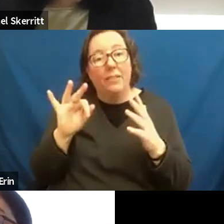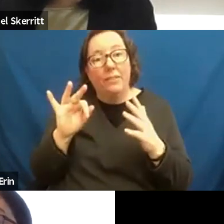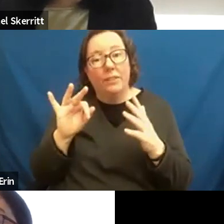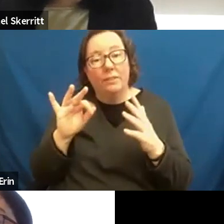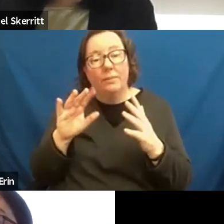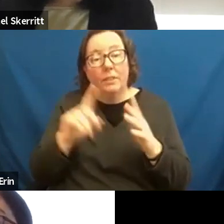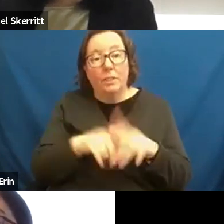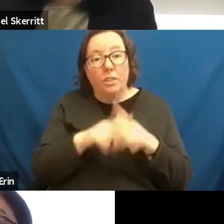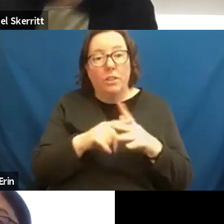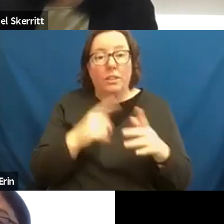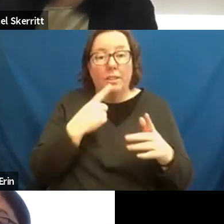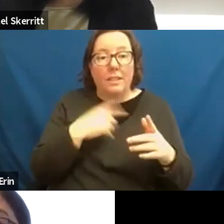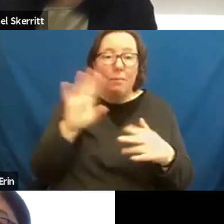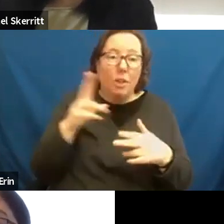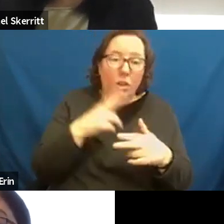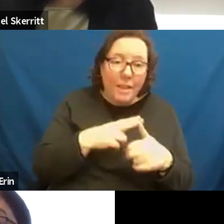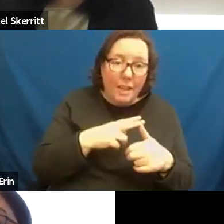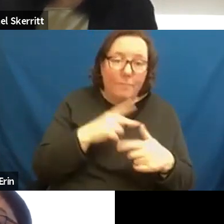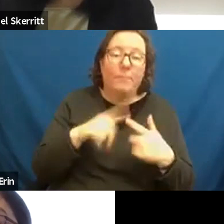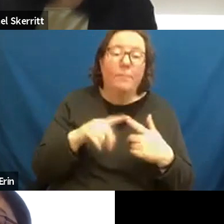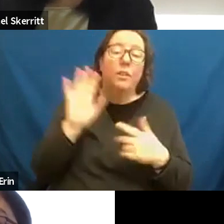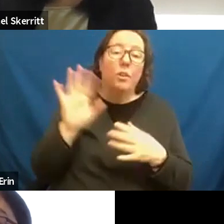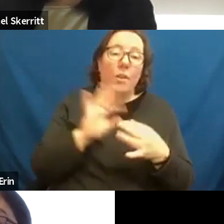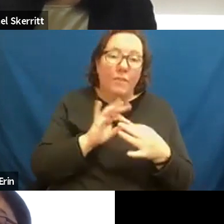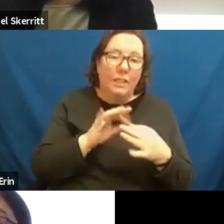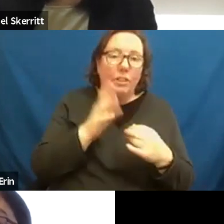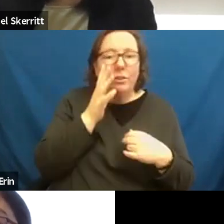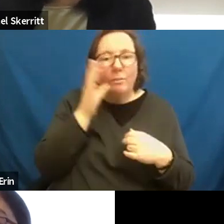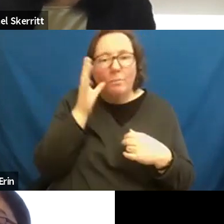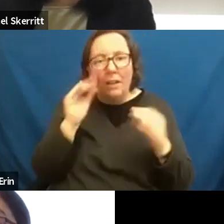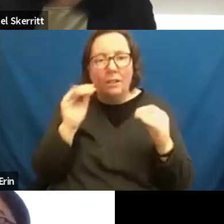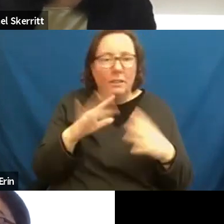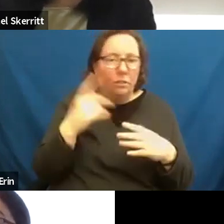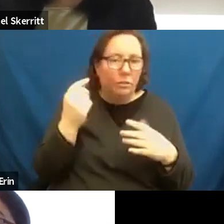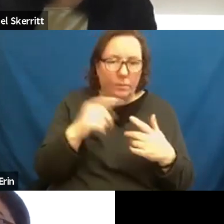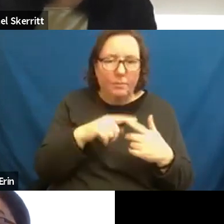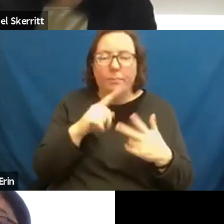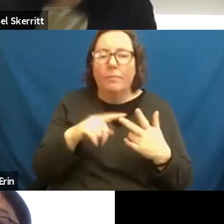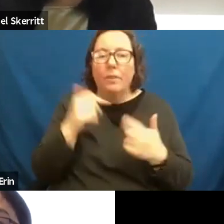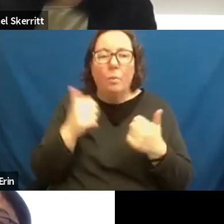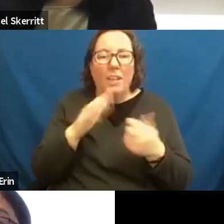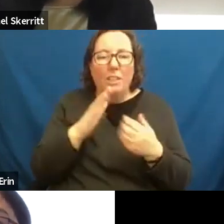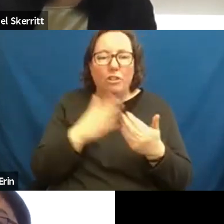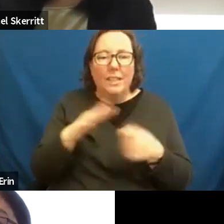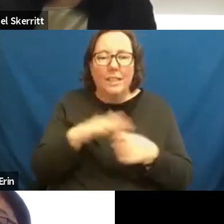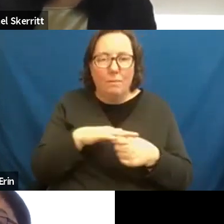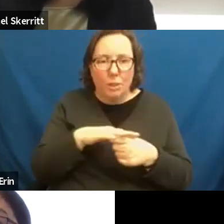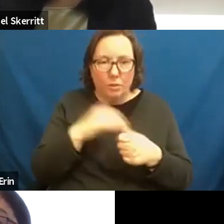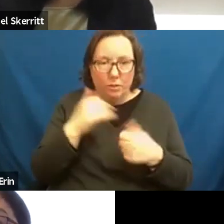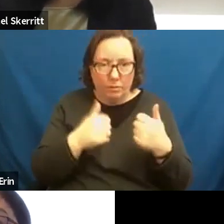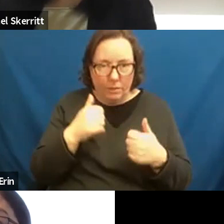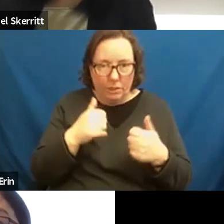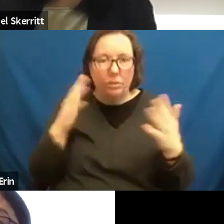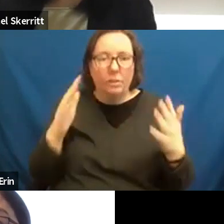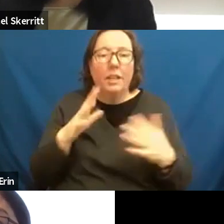affiliation, and what neighborhood you are from before you begin. When I call your name, please raise your hand virtually in Zoom. Also, please make sure you're signed